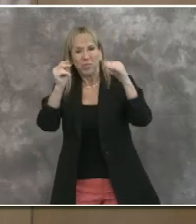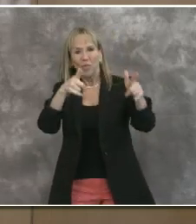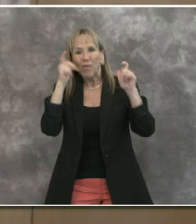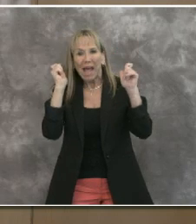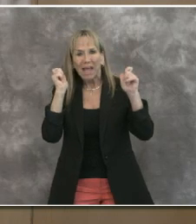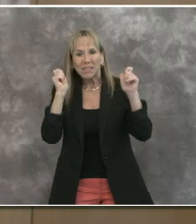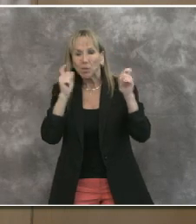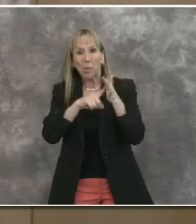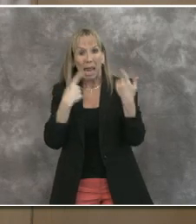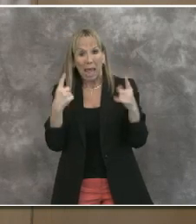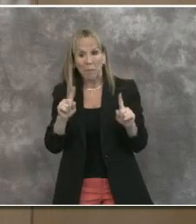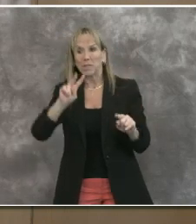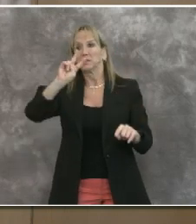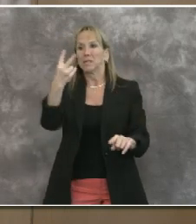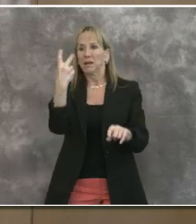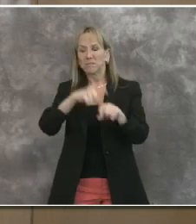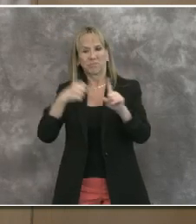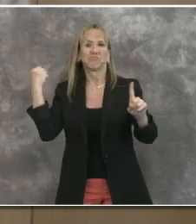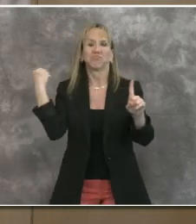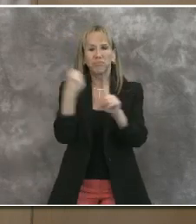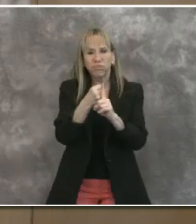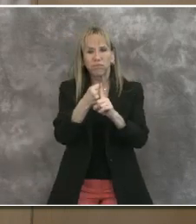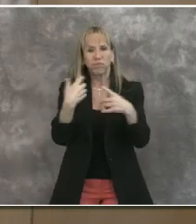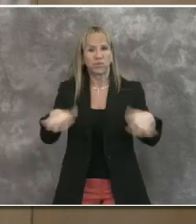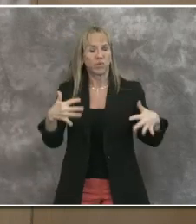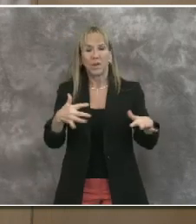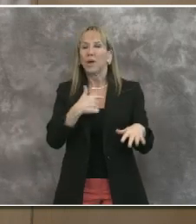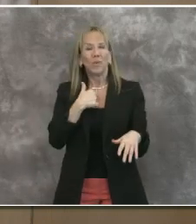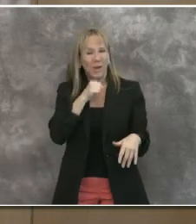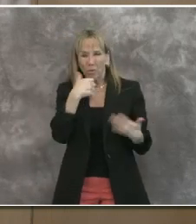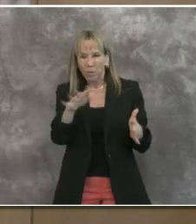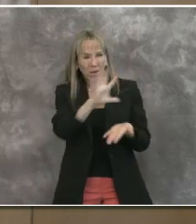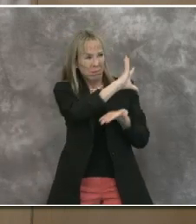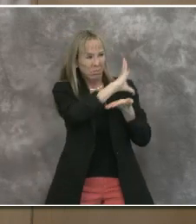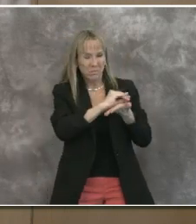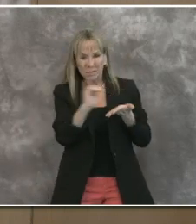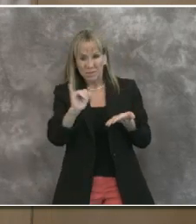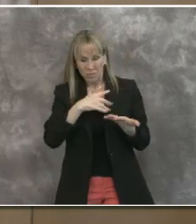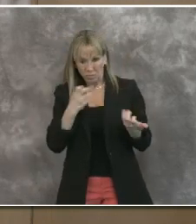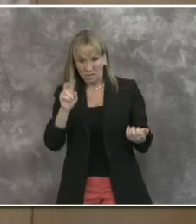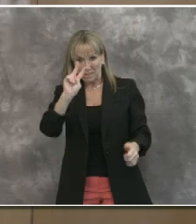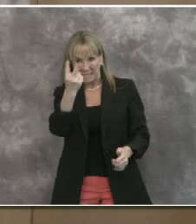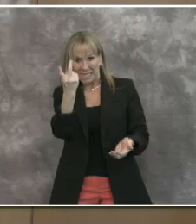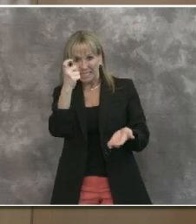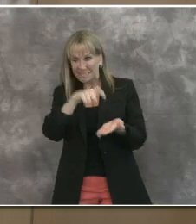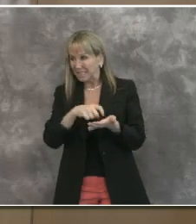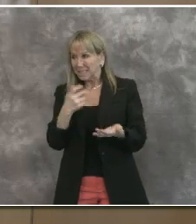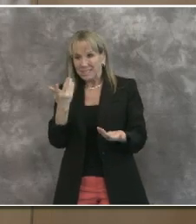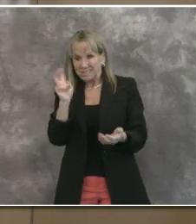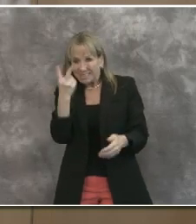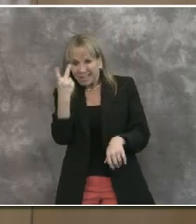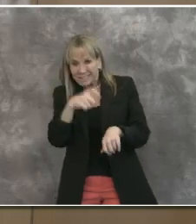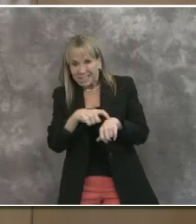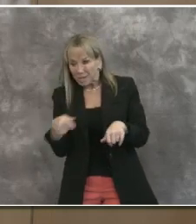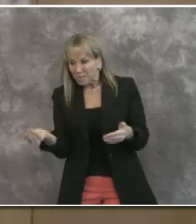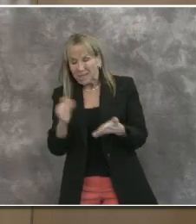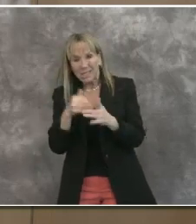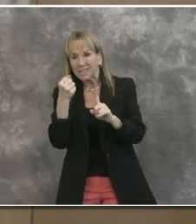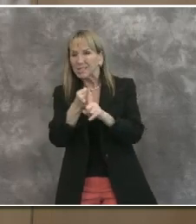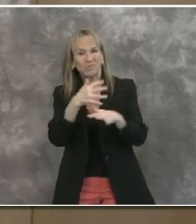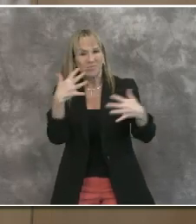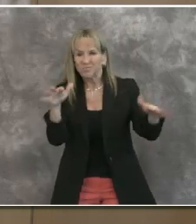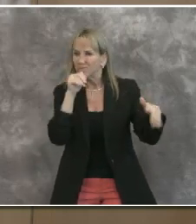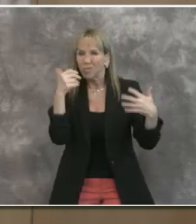fast, and there was a second wave. And we do not want to have a second wave. So I understand that this